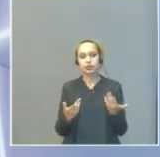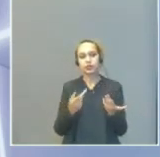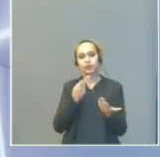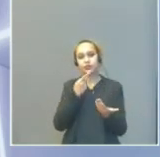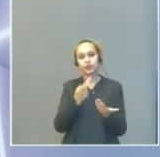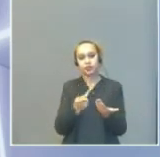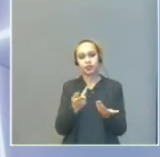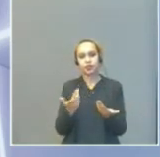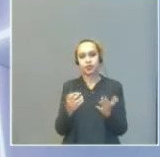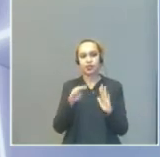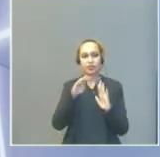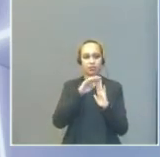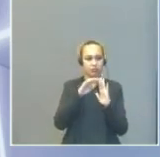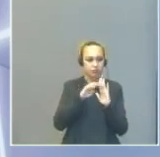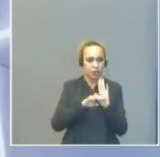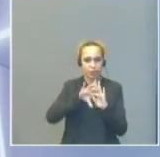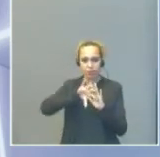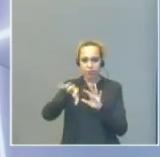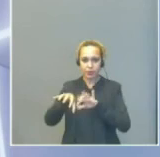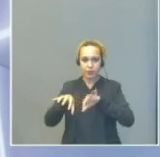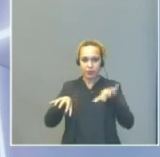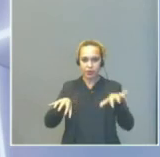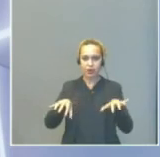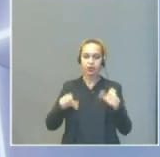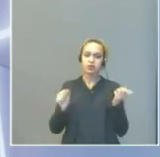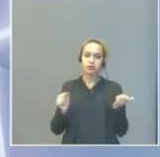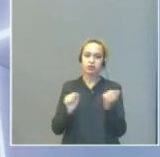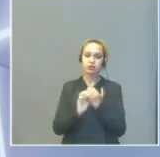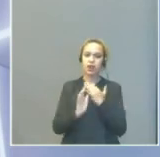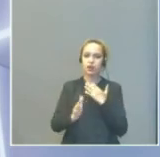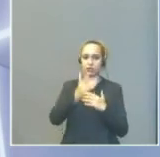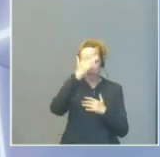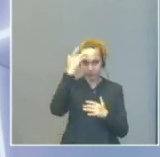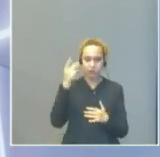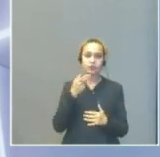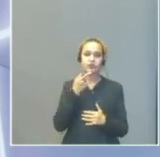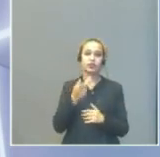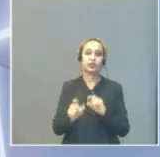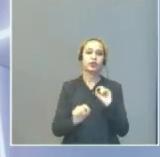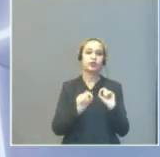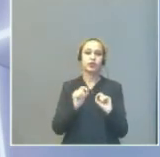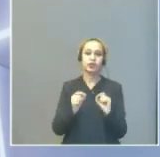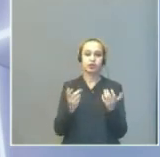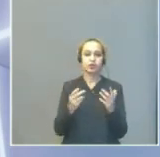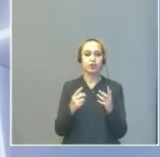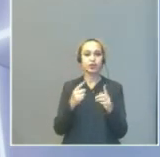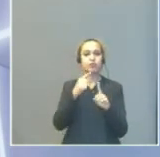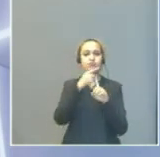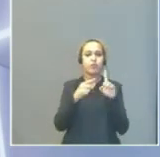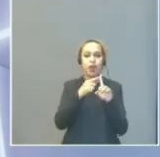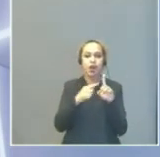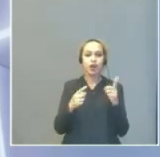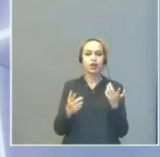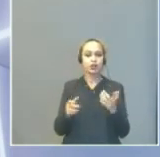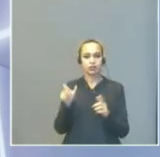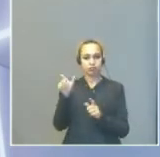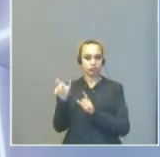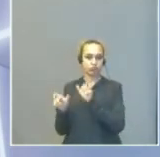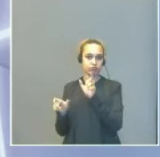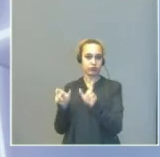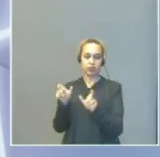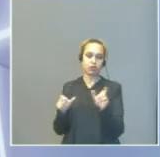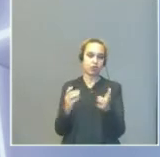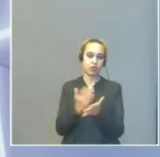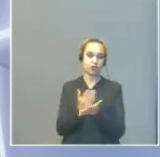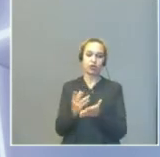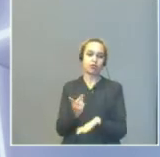the lines of people who have been speaking about diffraction, like Donna Haraway, Karen Barad, for some time now, that what we